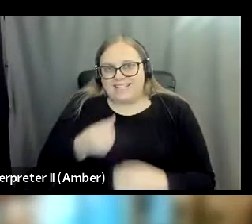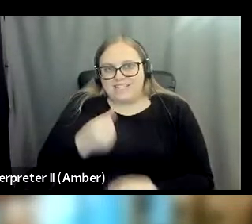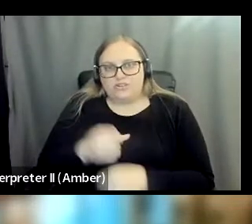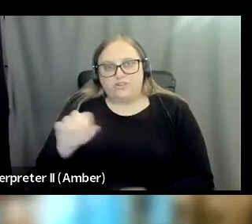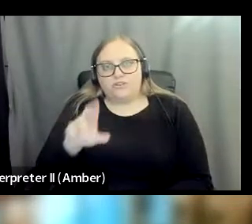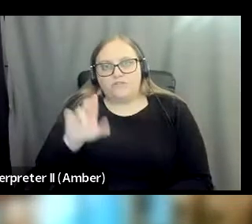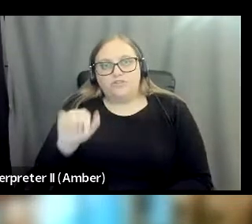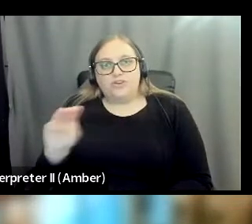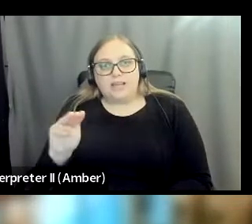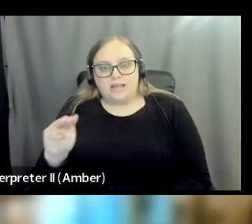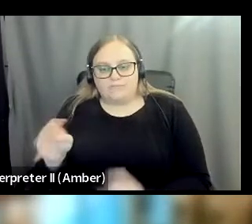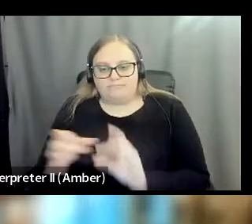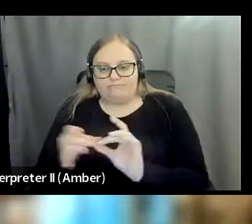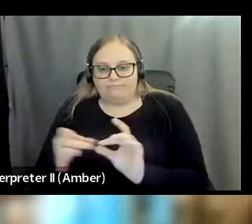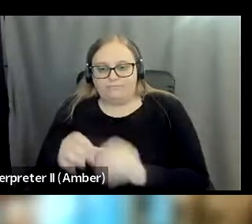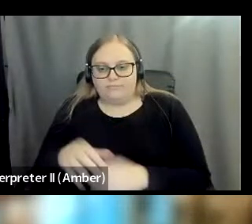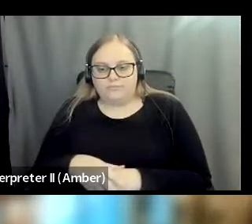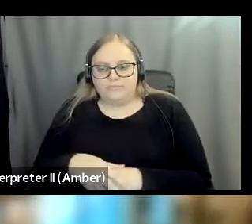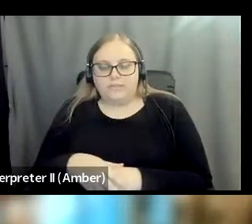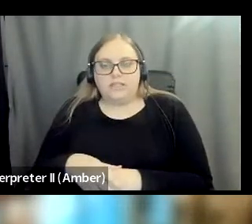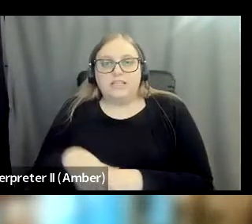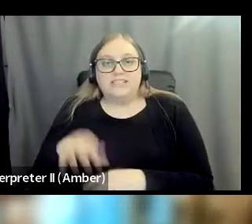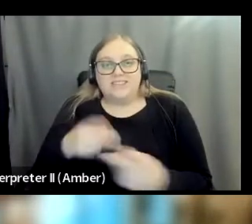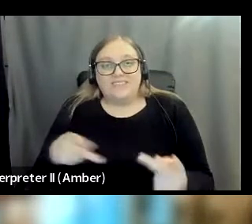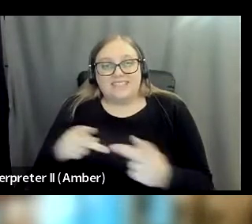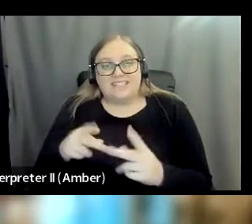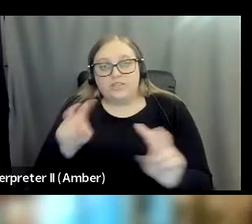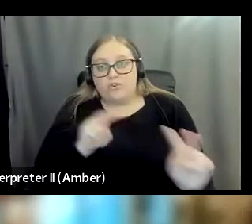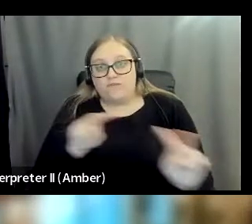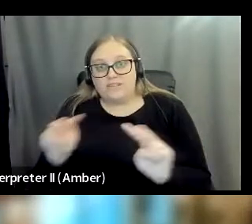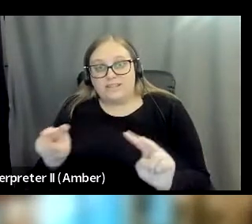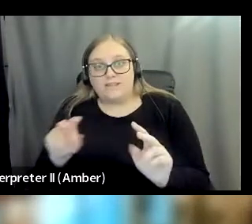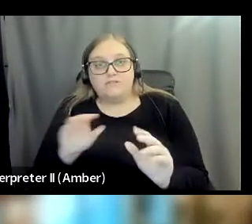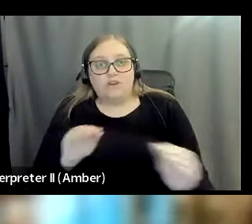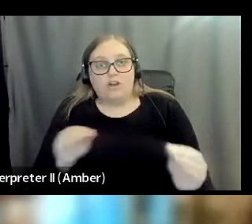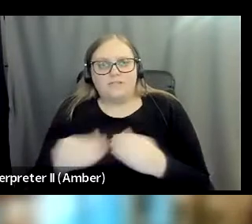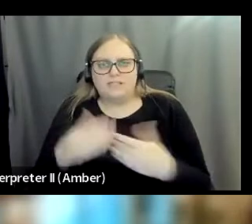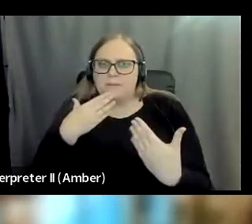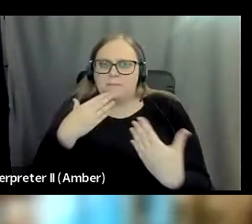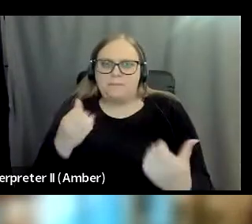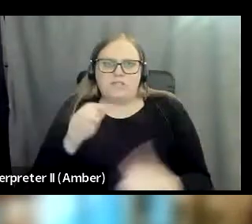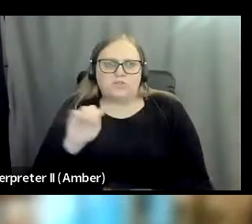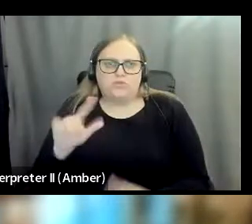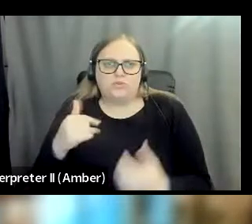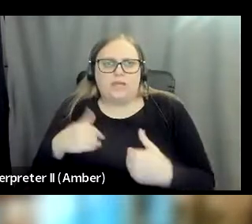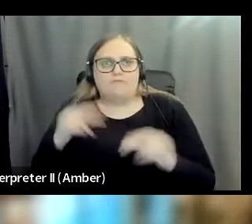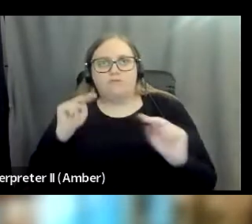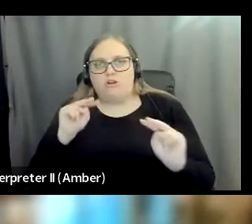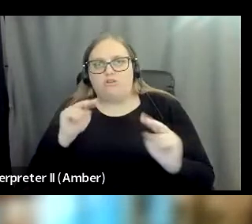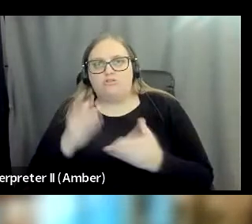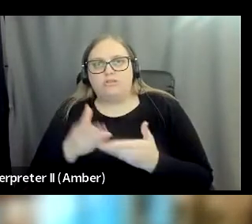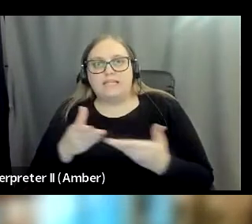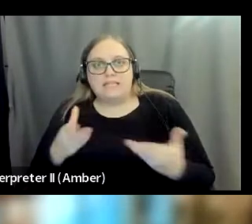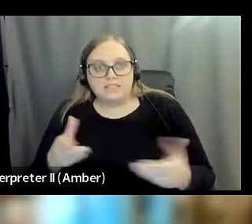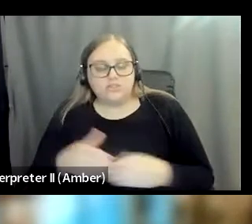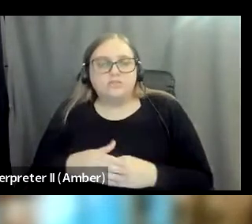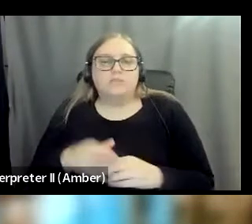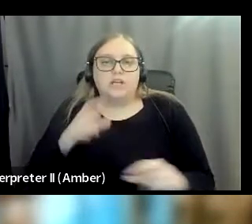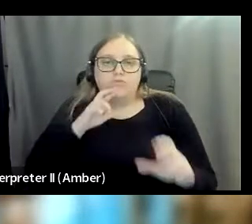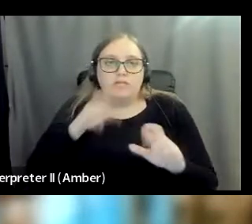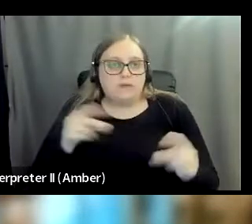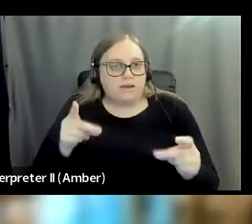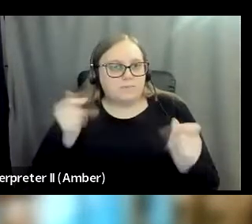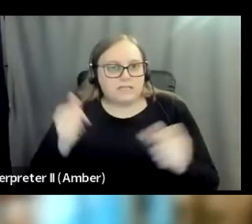at stake, and the Facilities Oversight Office is one of the best tools we have to monitor these conditions and respond in real